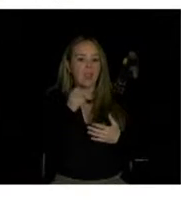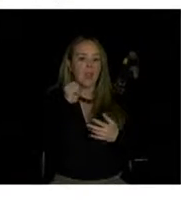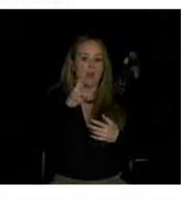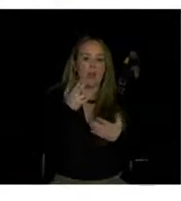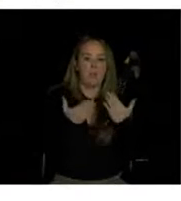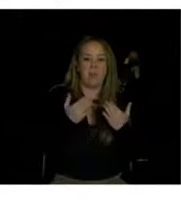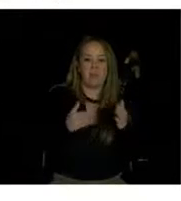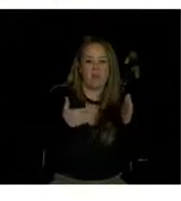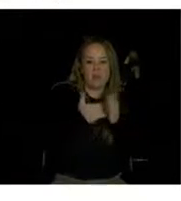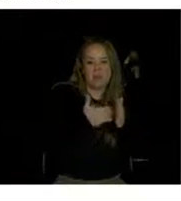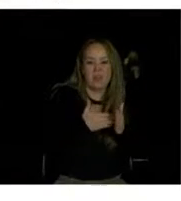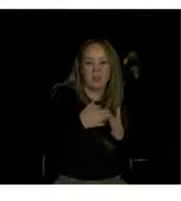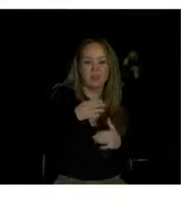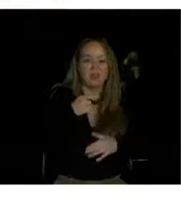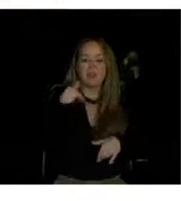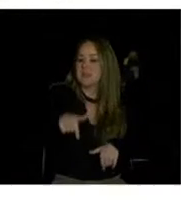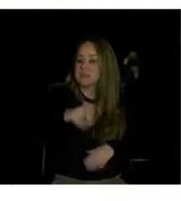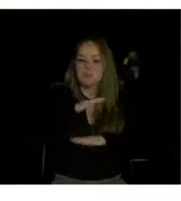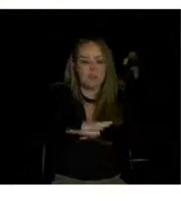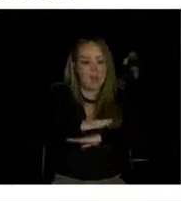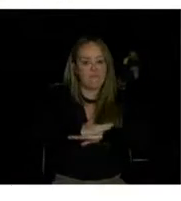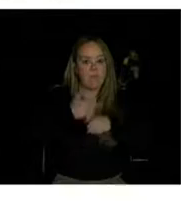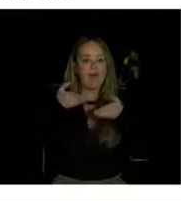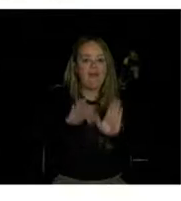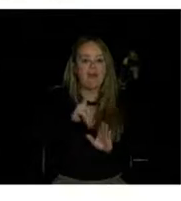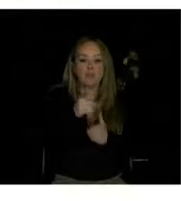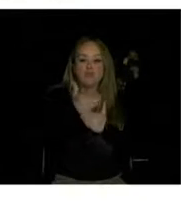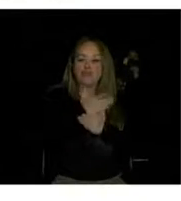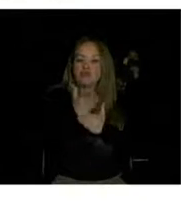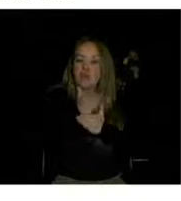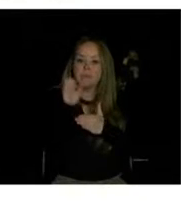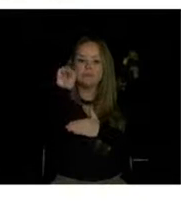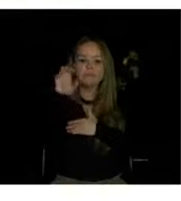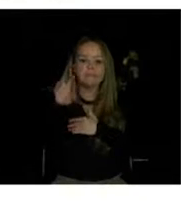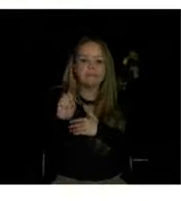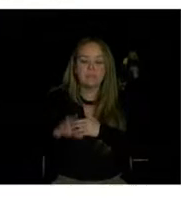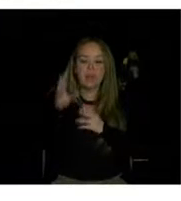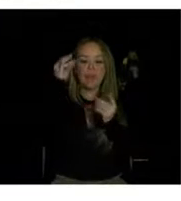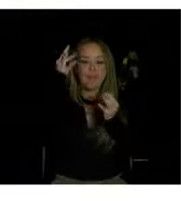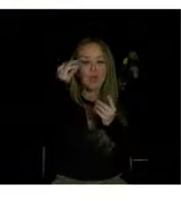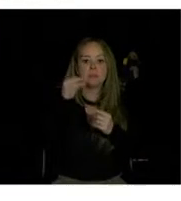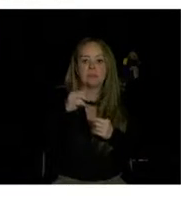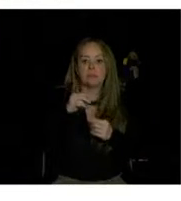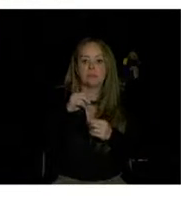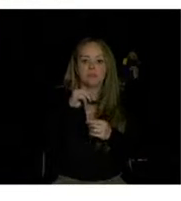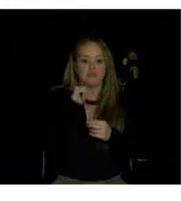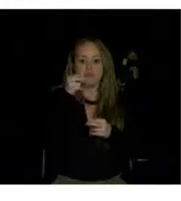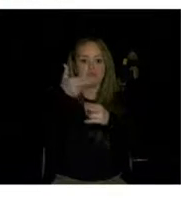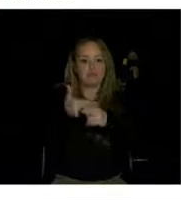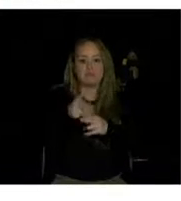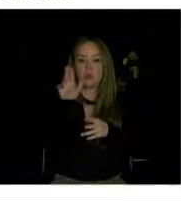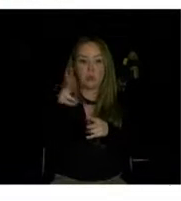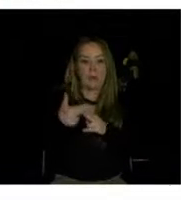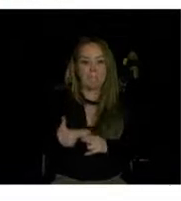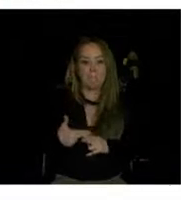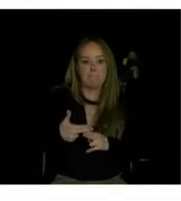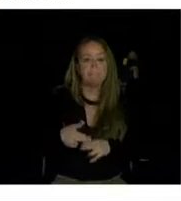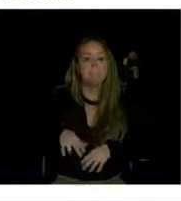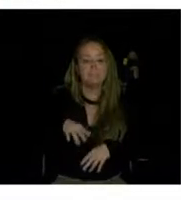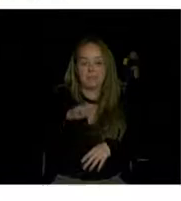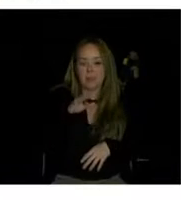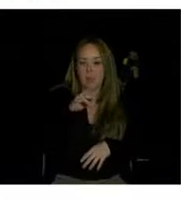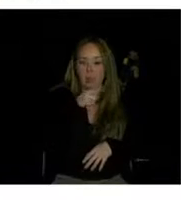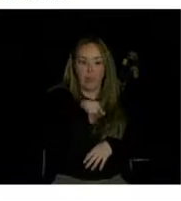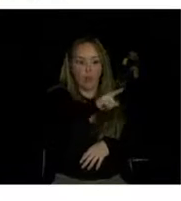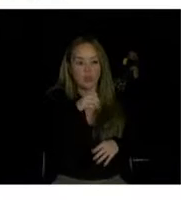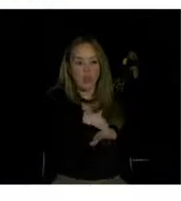may be. This platform allows you to share thoughts anonymously. So those of you who are listening at home, those of you